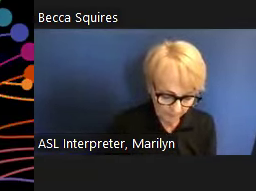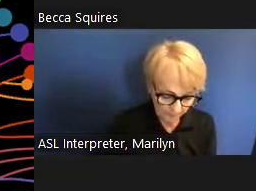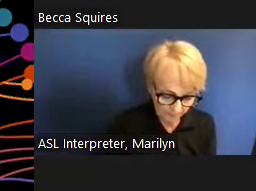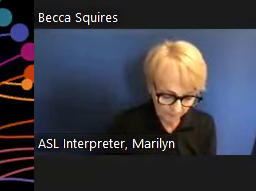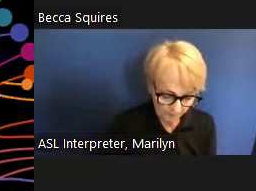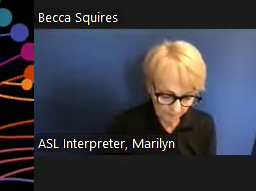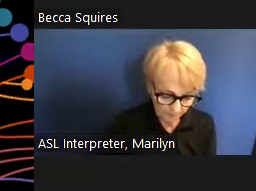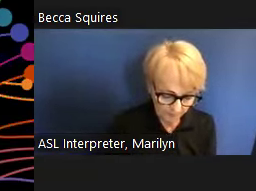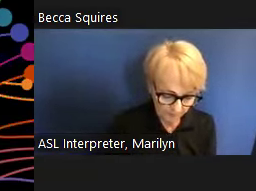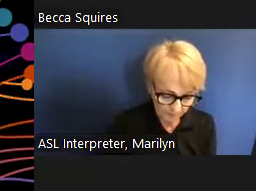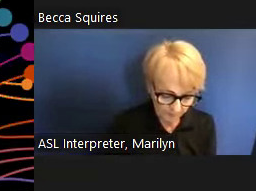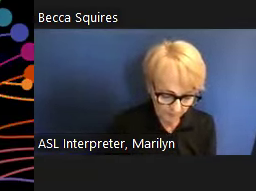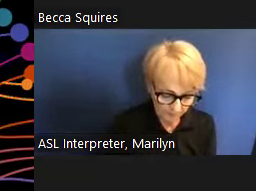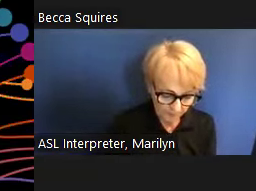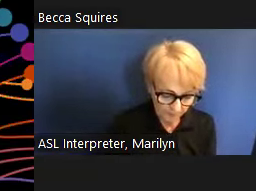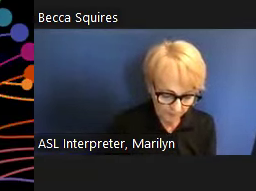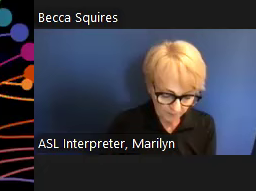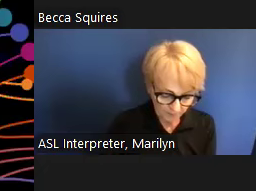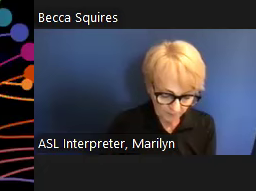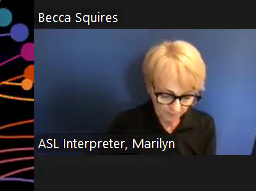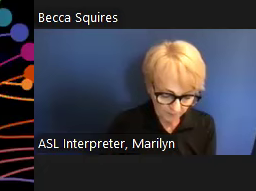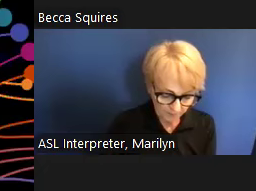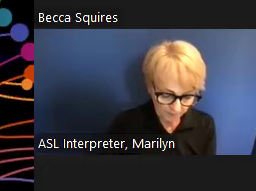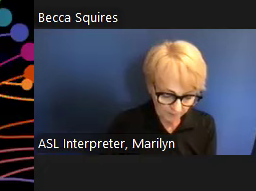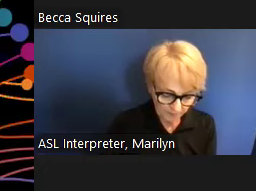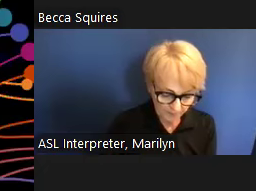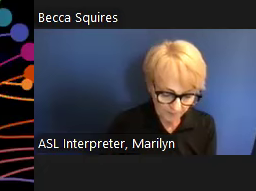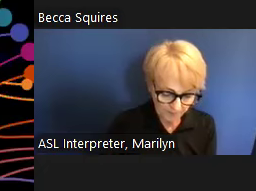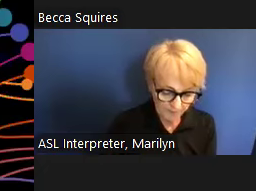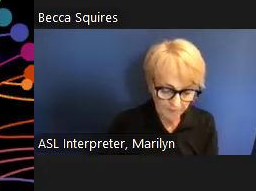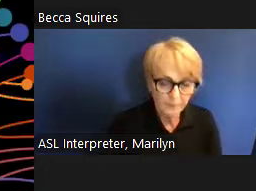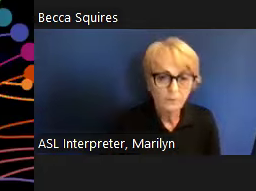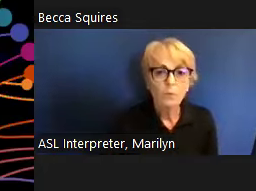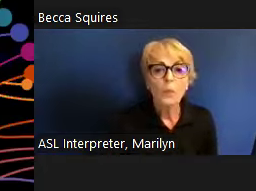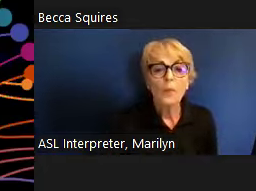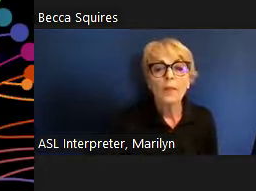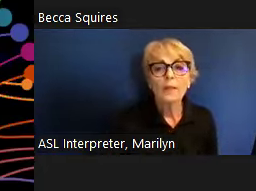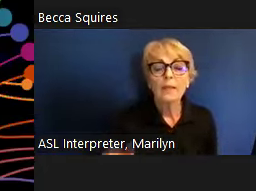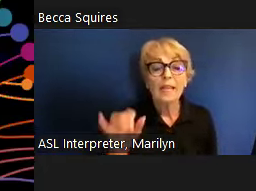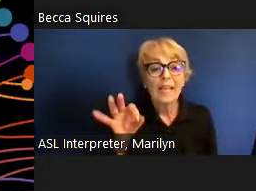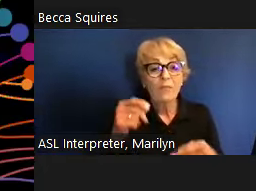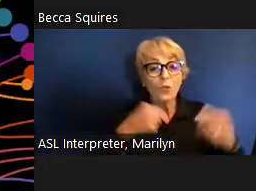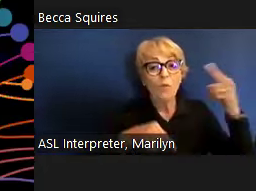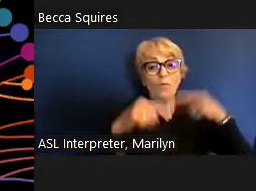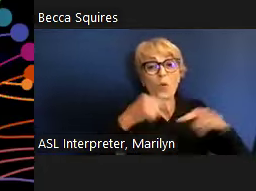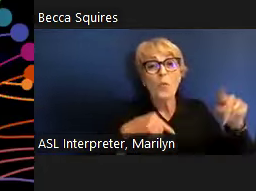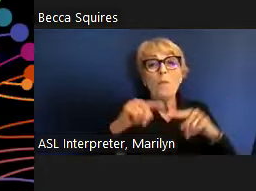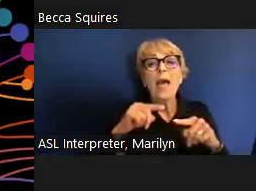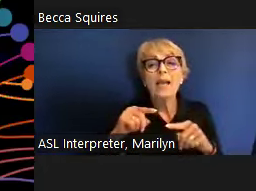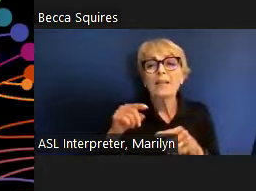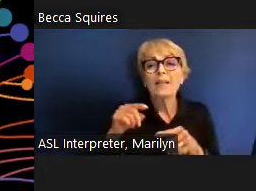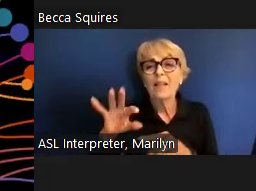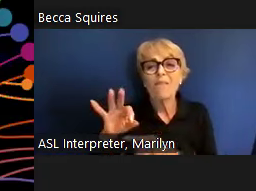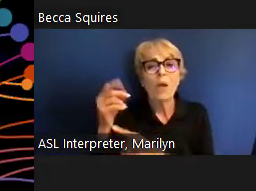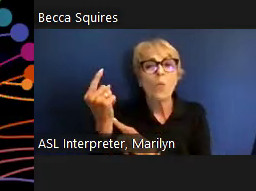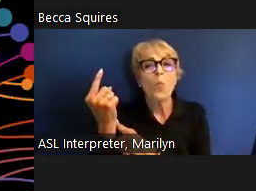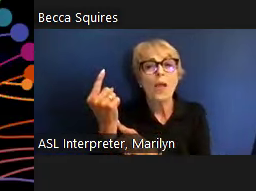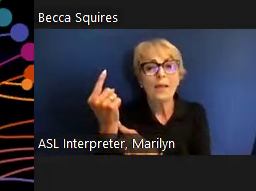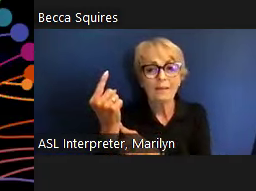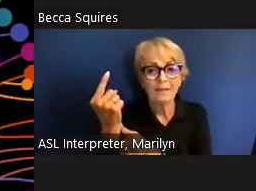first stage in the brain called the bulb, there's very little. And then if you go further back, even they only found